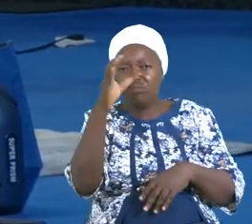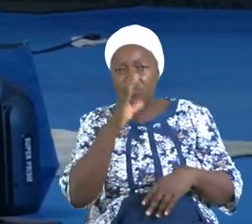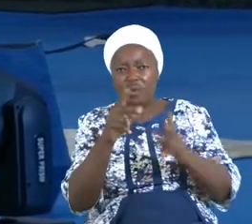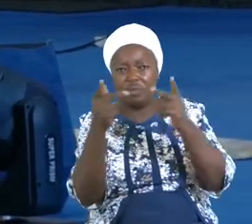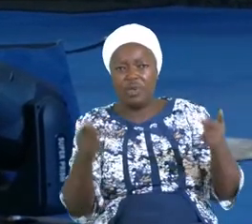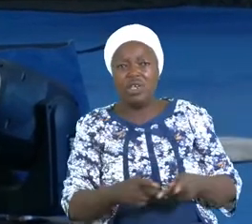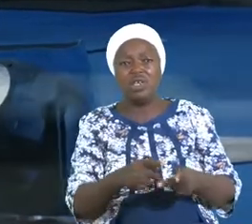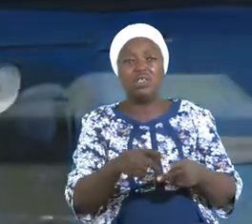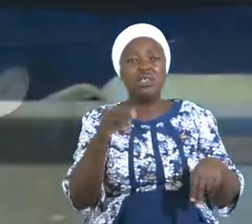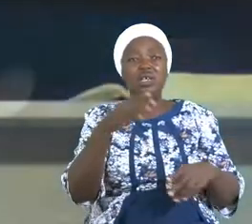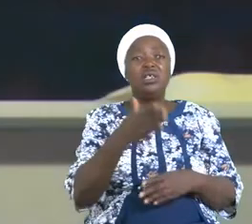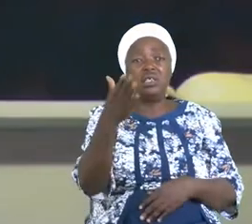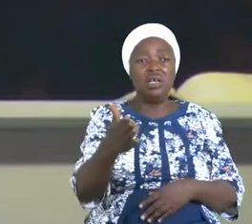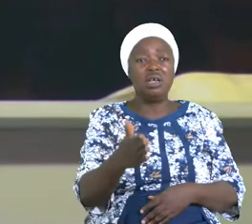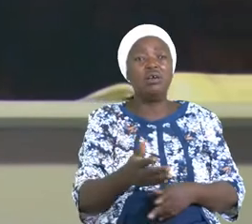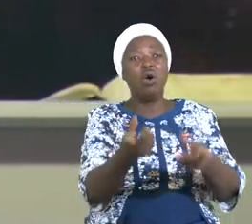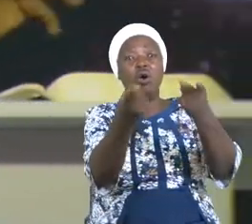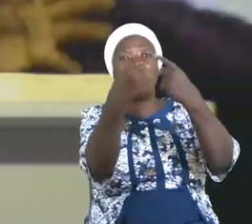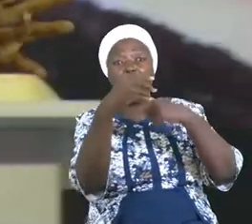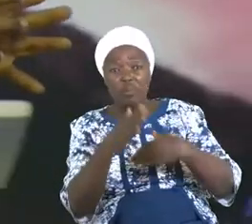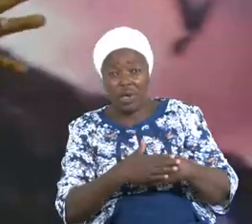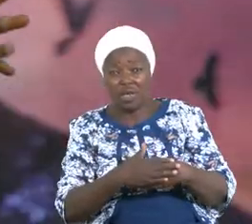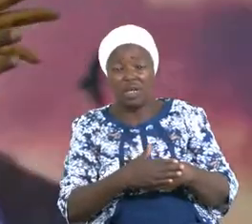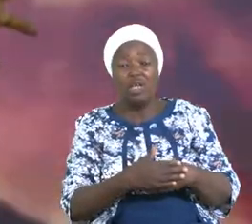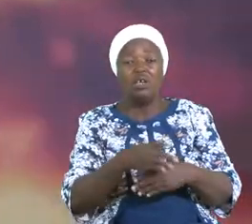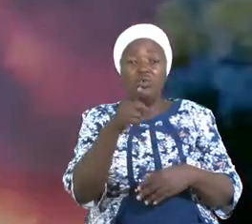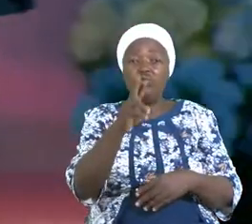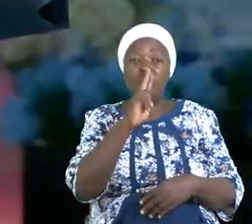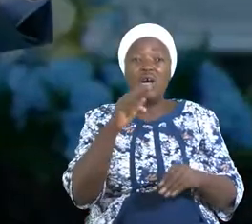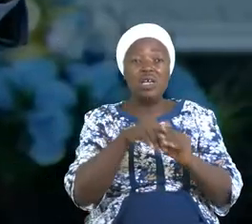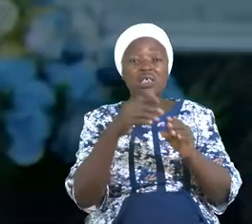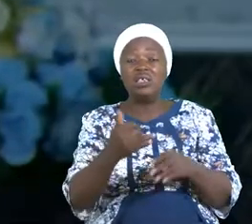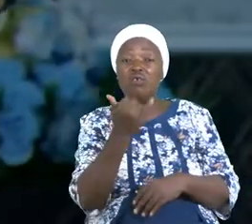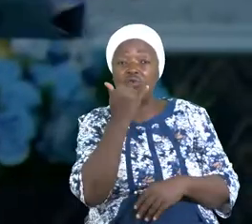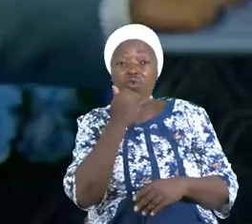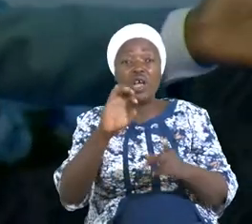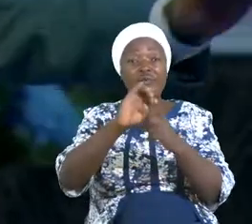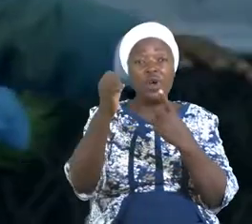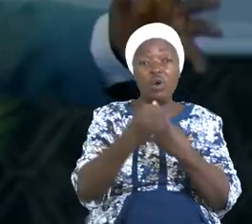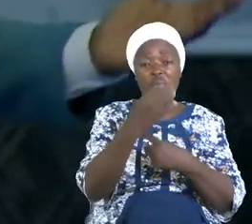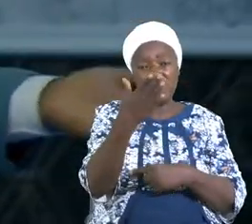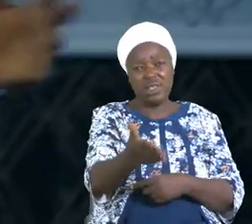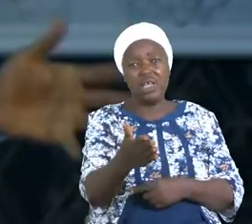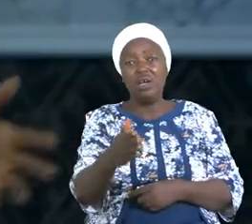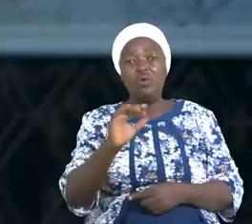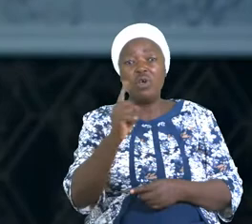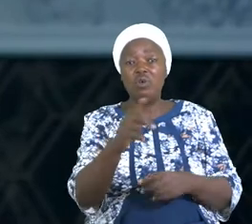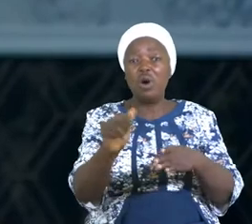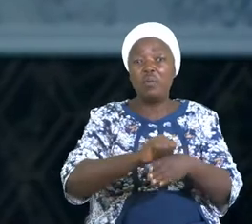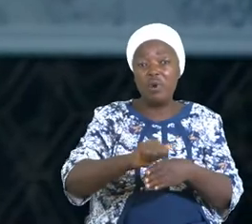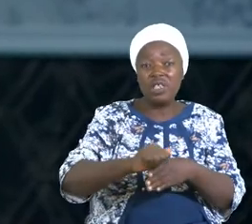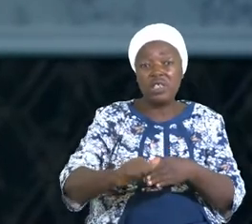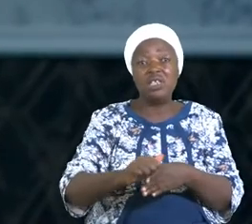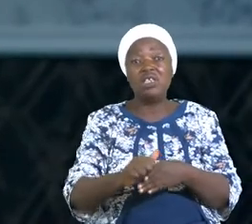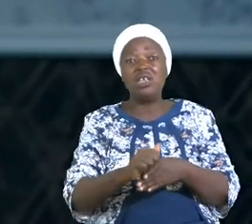there. Return. You are in the wrong environment there, where you are practicing evil and you